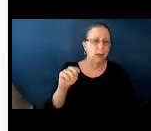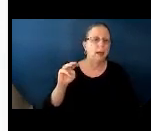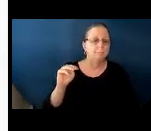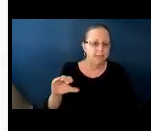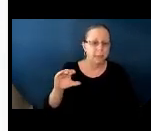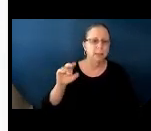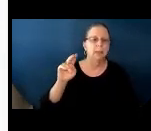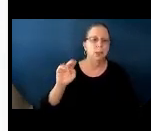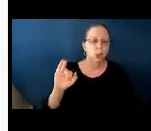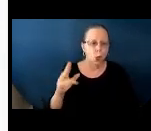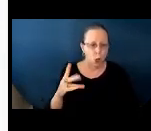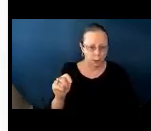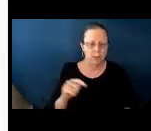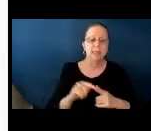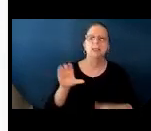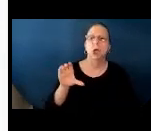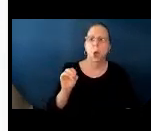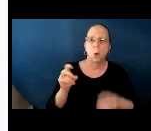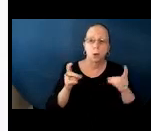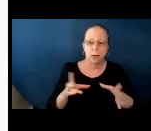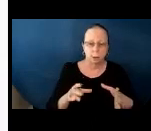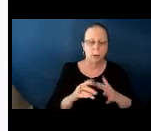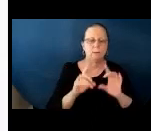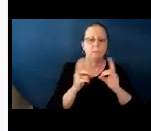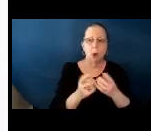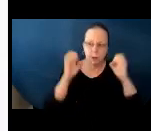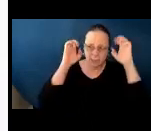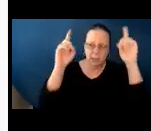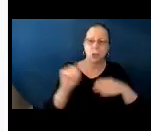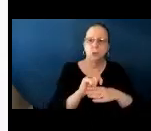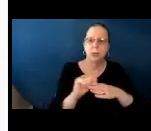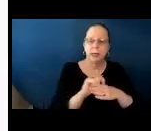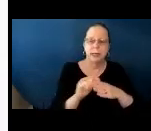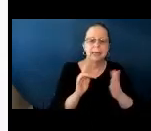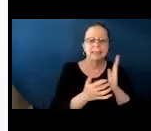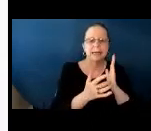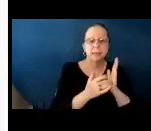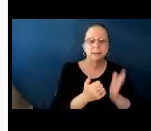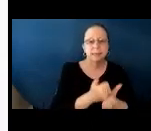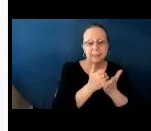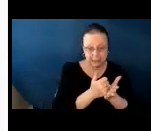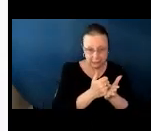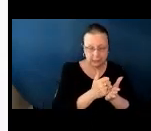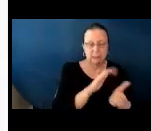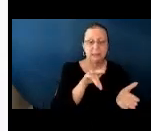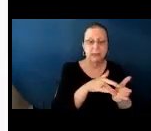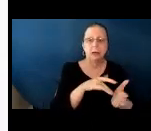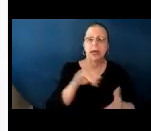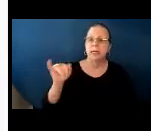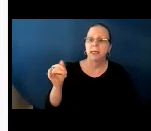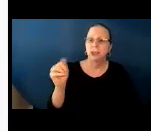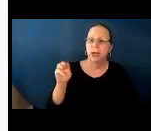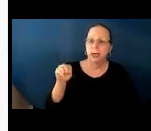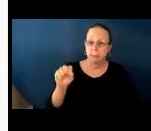of Education's Training and Technical Assistance Center at James Madison University, where